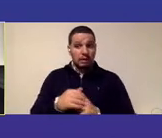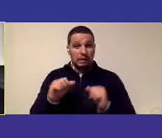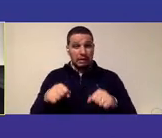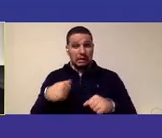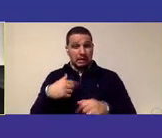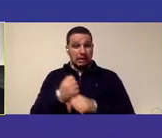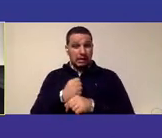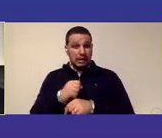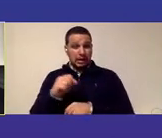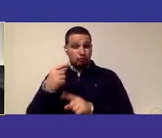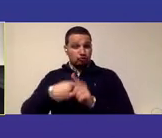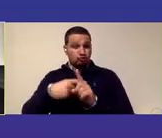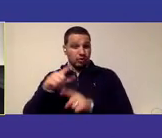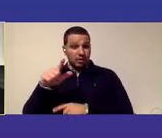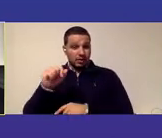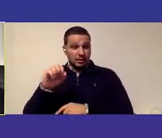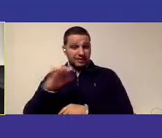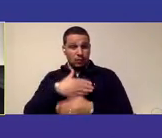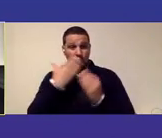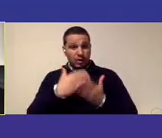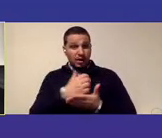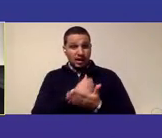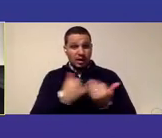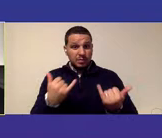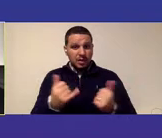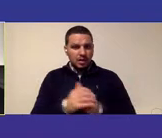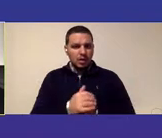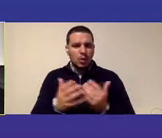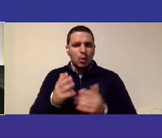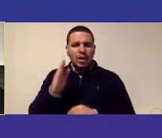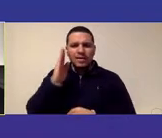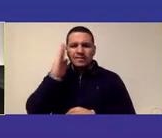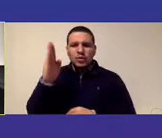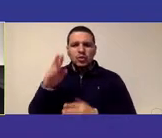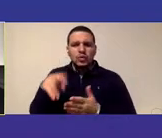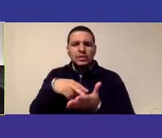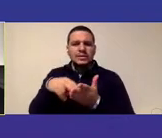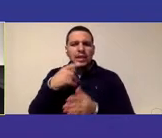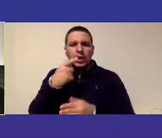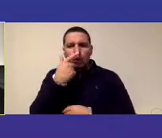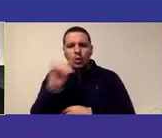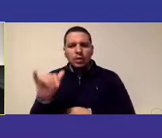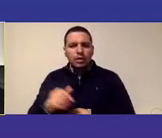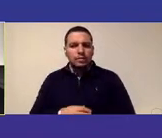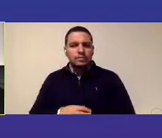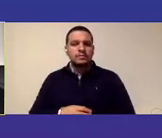lease if I have no income right now? What is the future of dance?